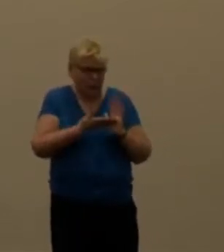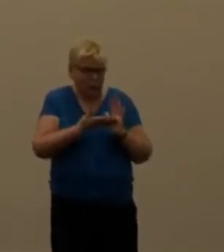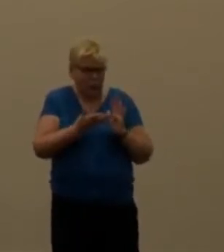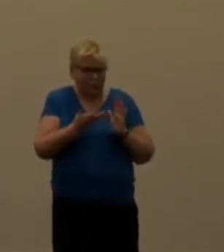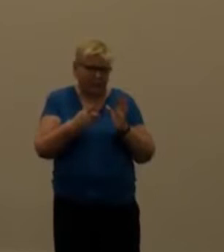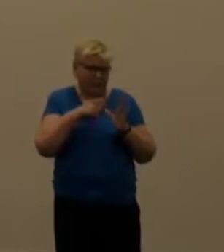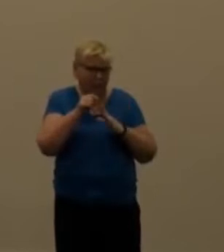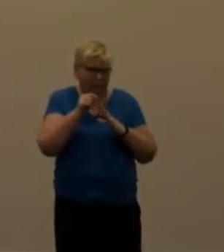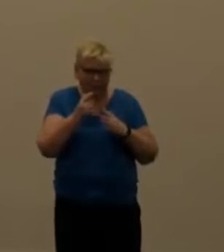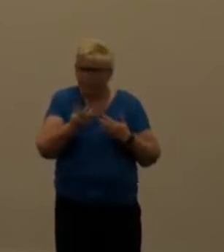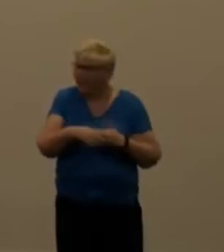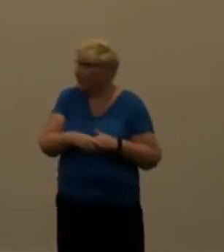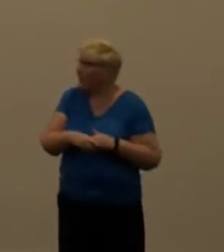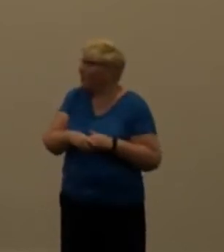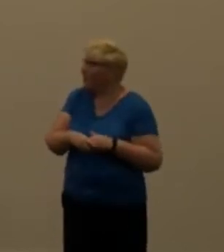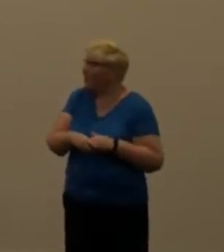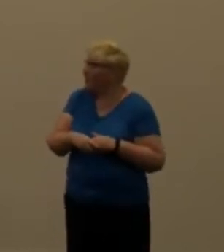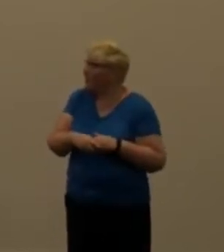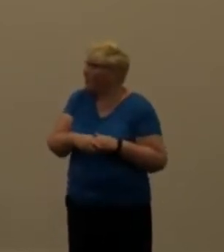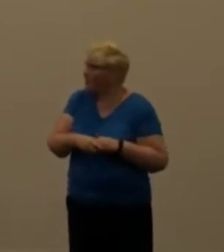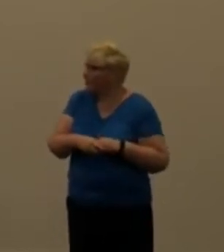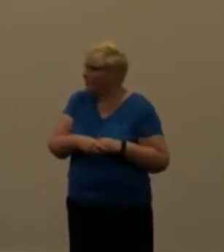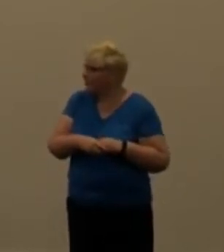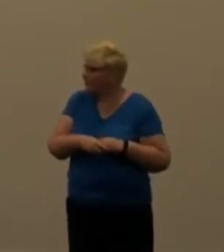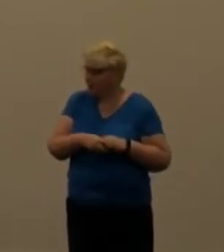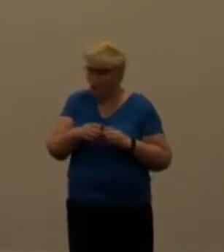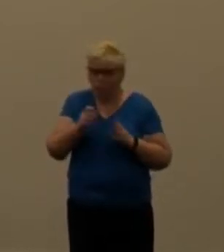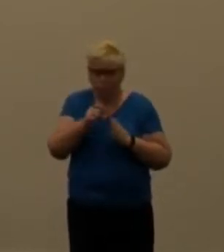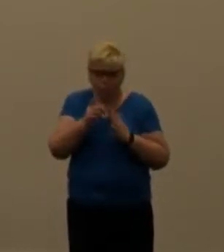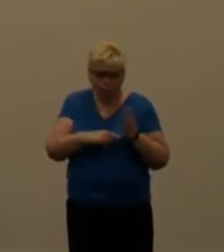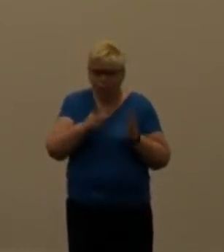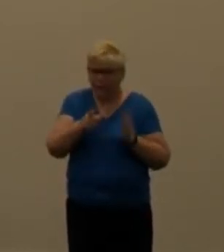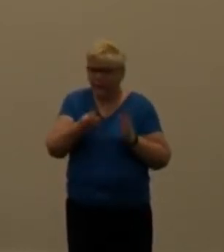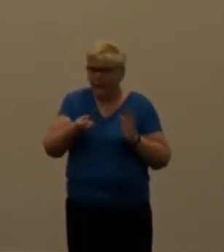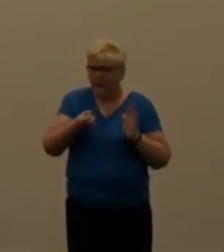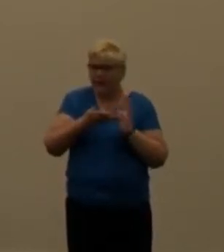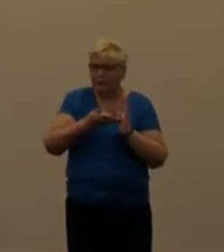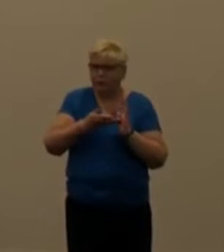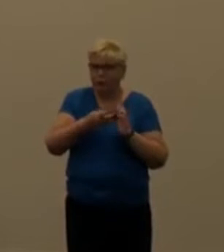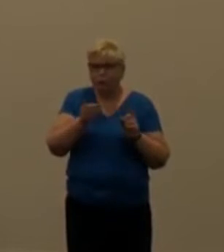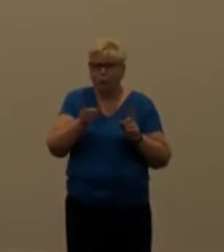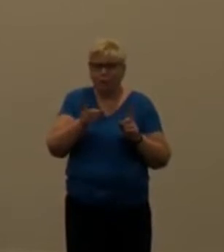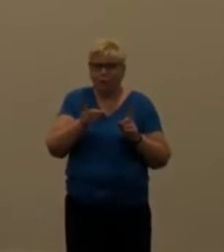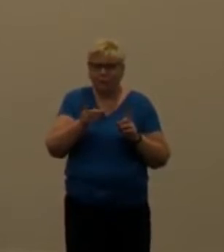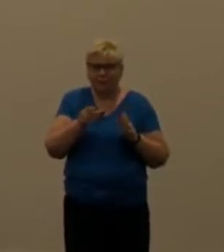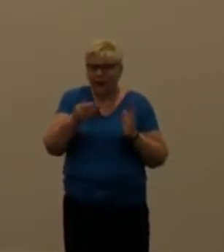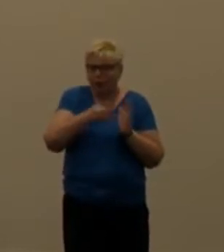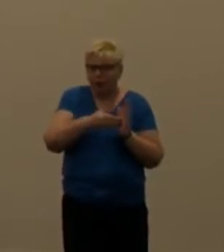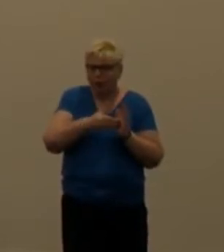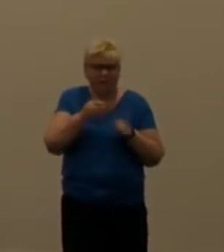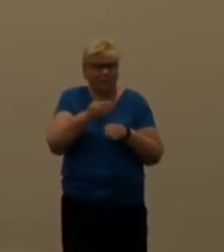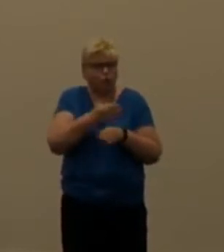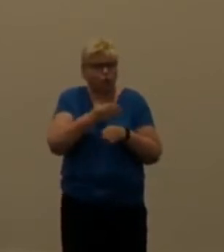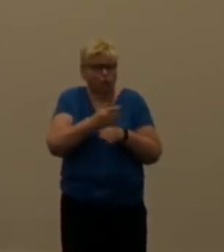add in your Azure DevOps project, where it gives you a certain functionalities, certain